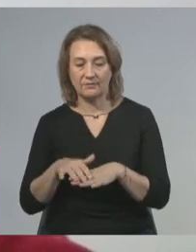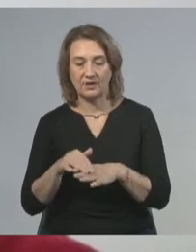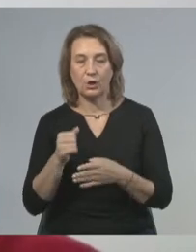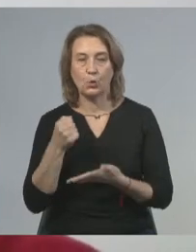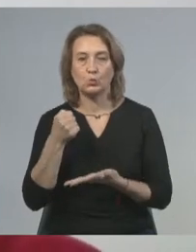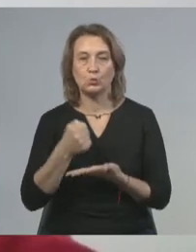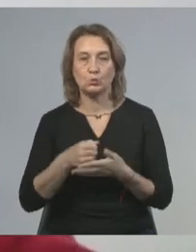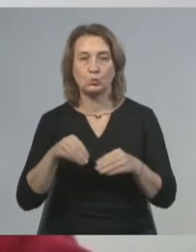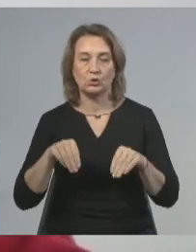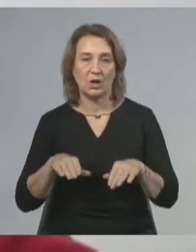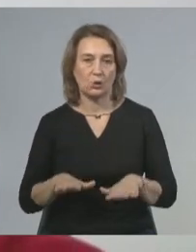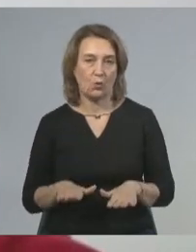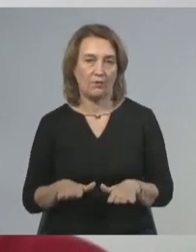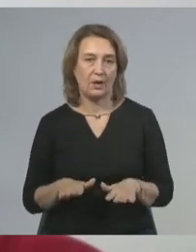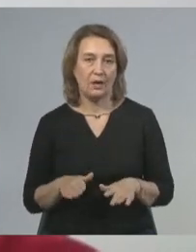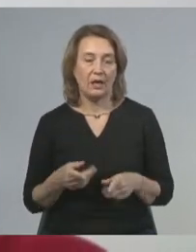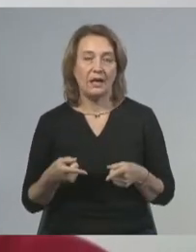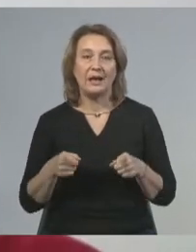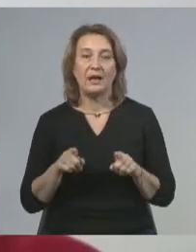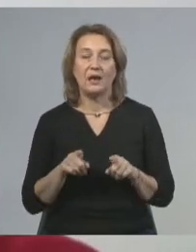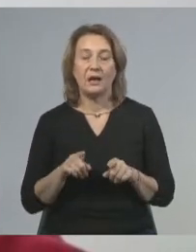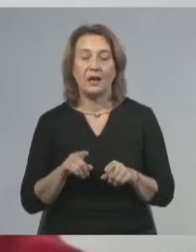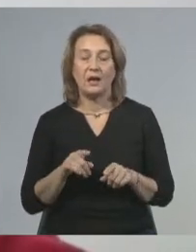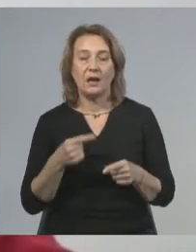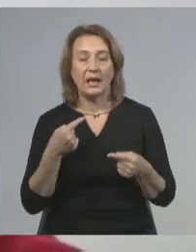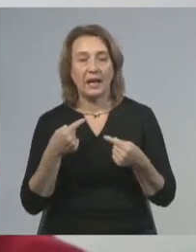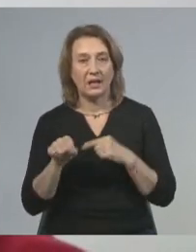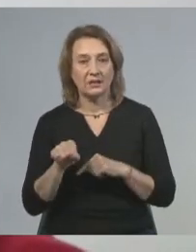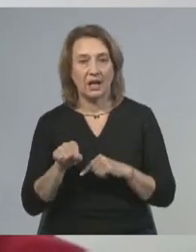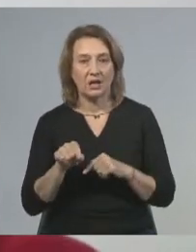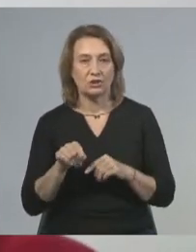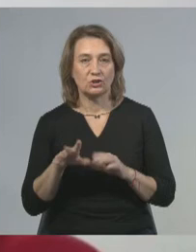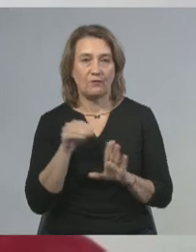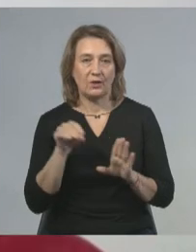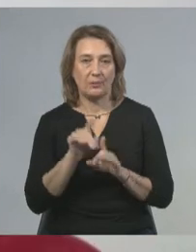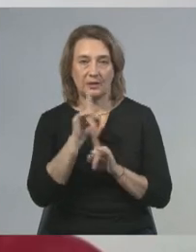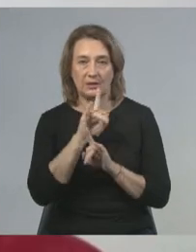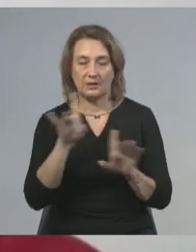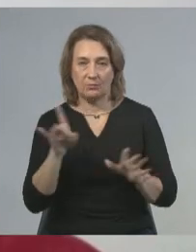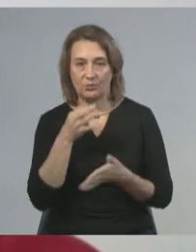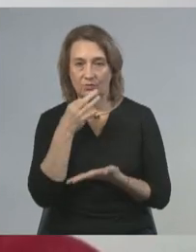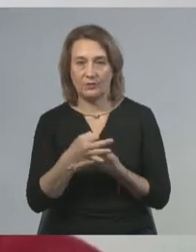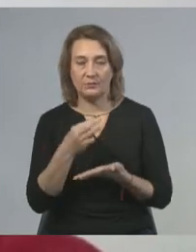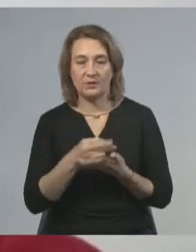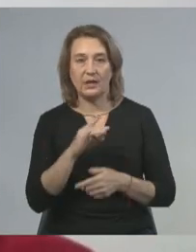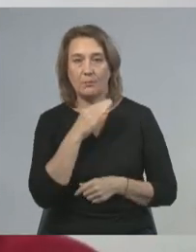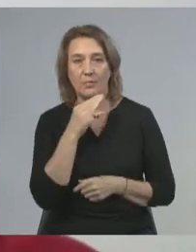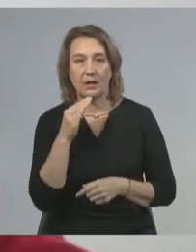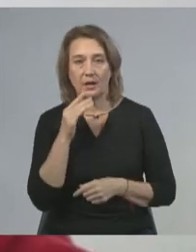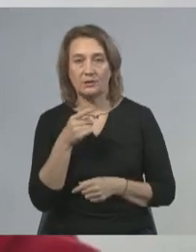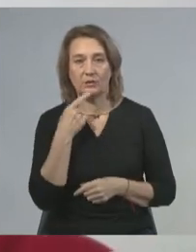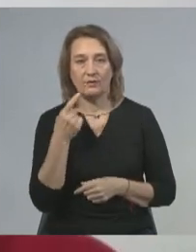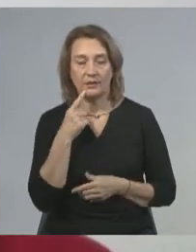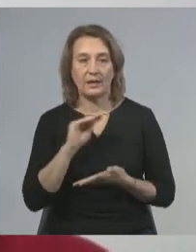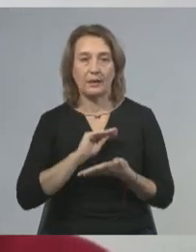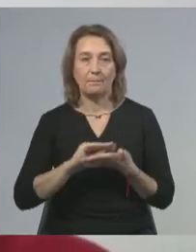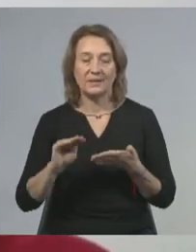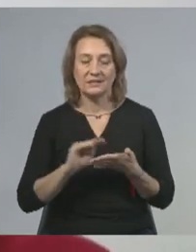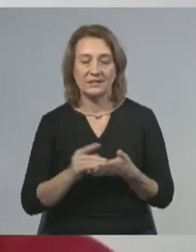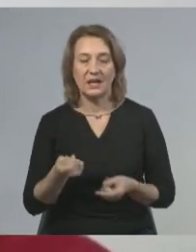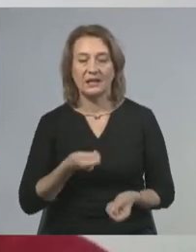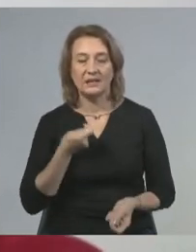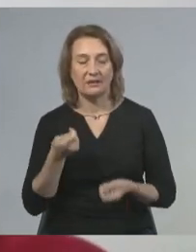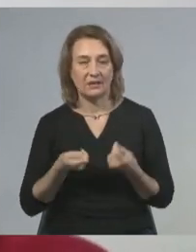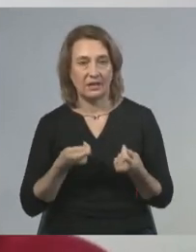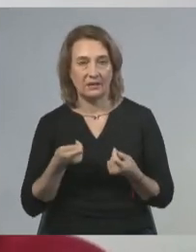because we need to the state must control law enforcement agencies and all the relevant